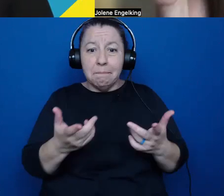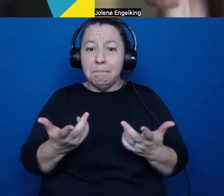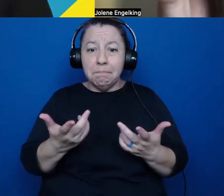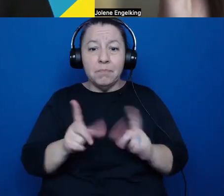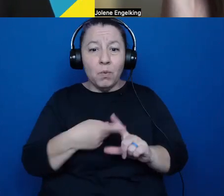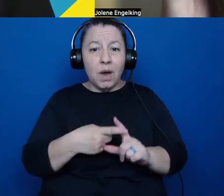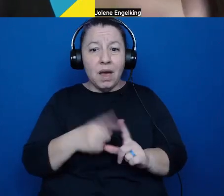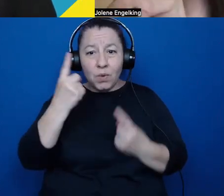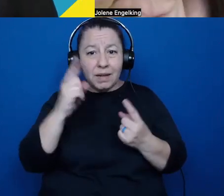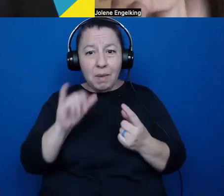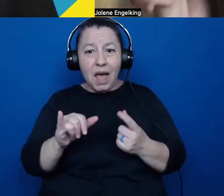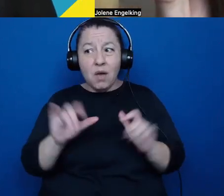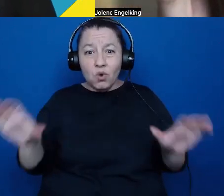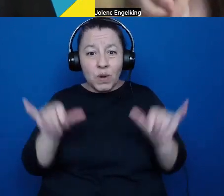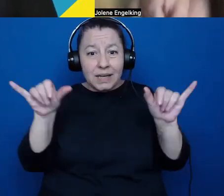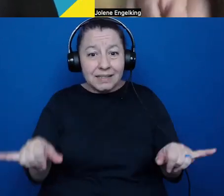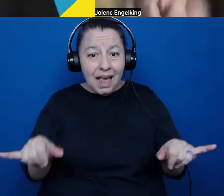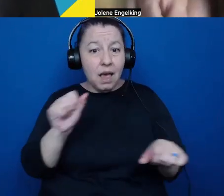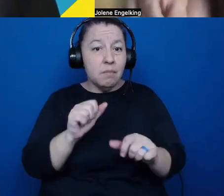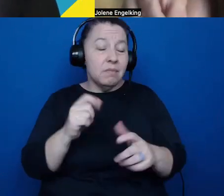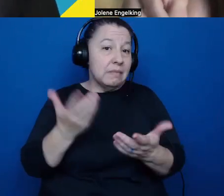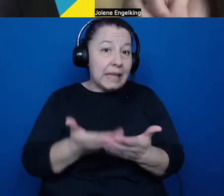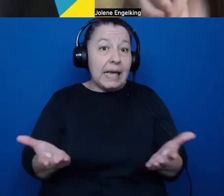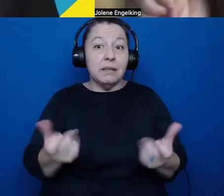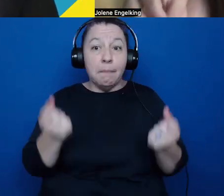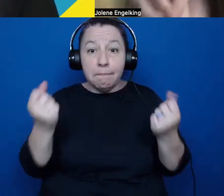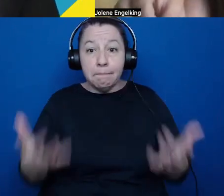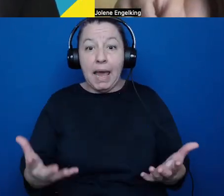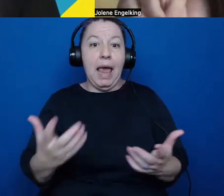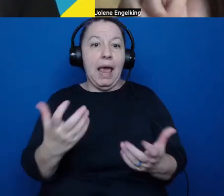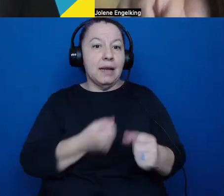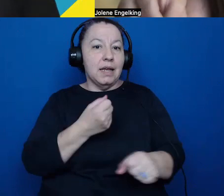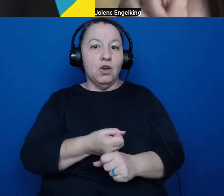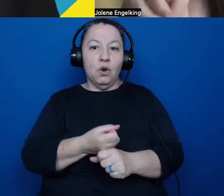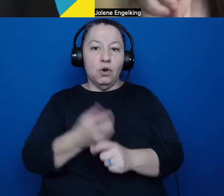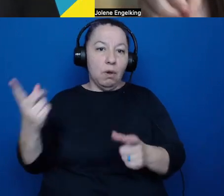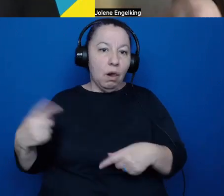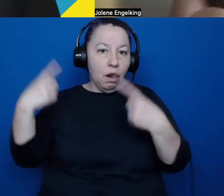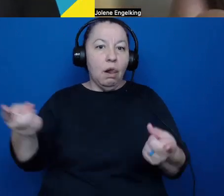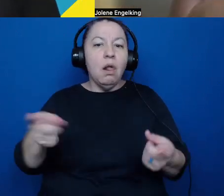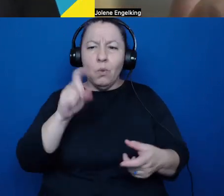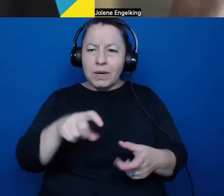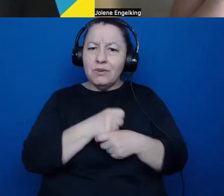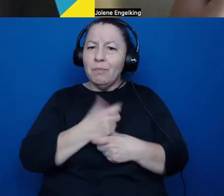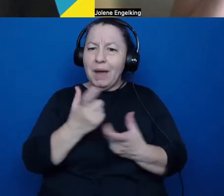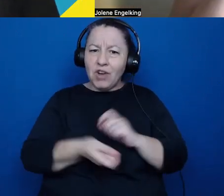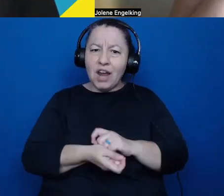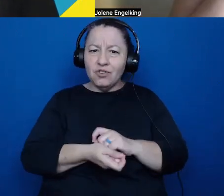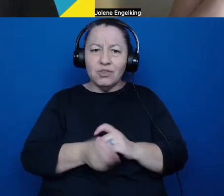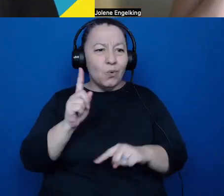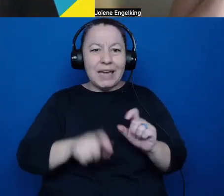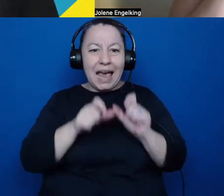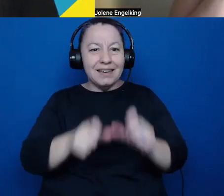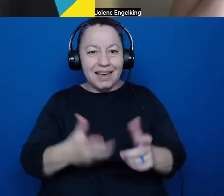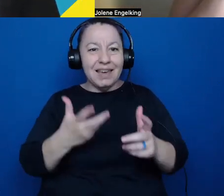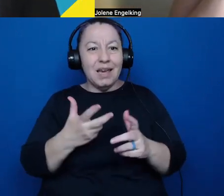we've been doing the same things for so long, and we need to be making changes. We can't keep replicating these systems and these ways of being. And especially,